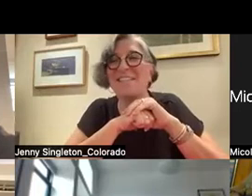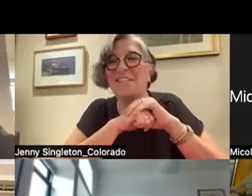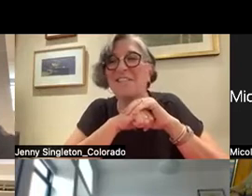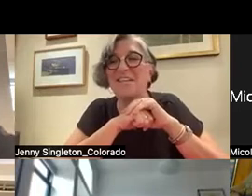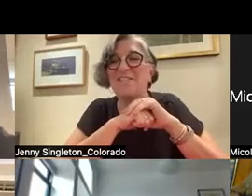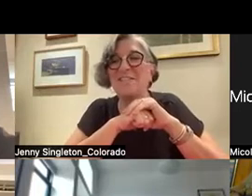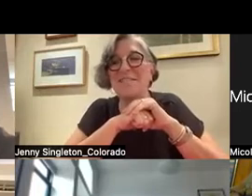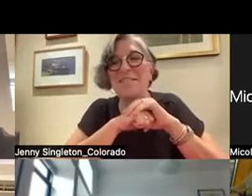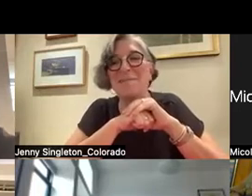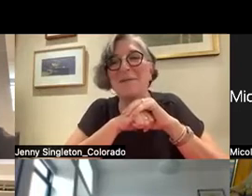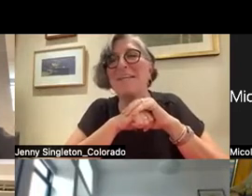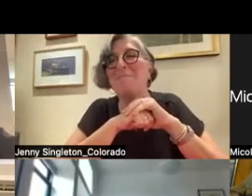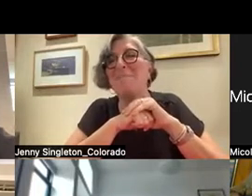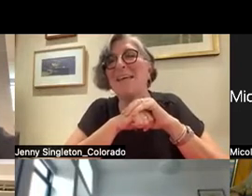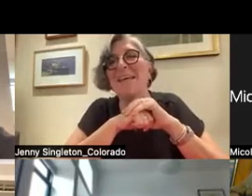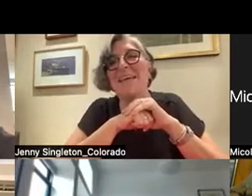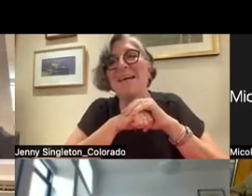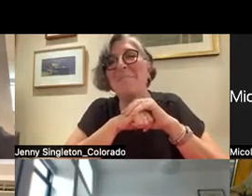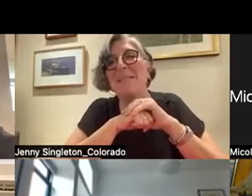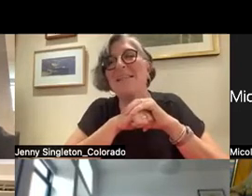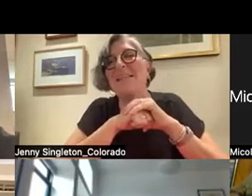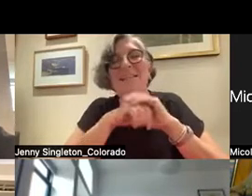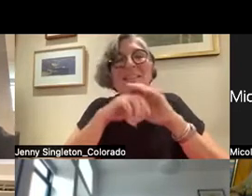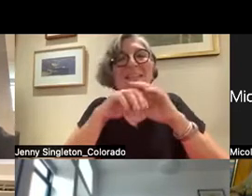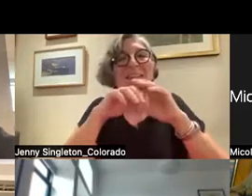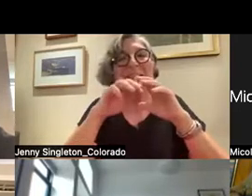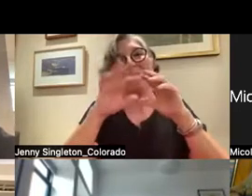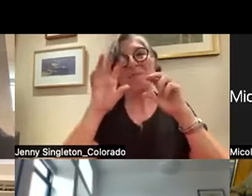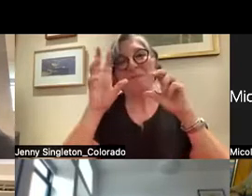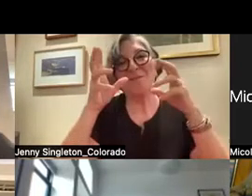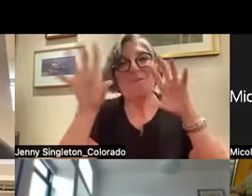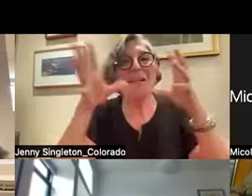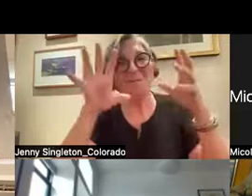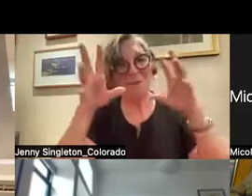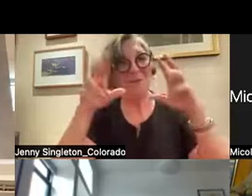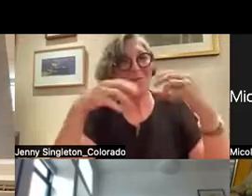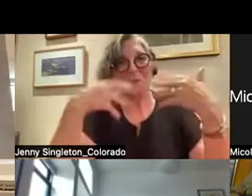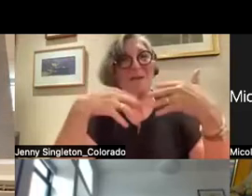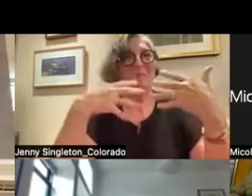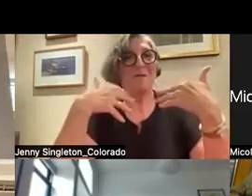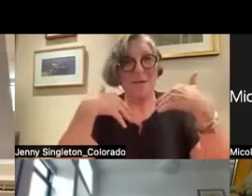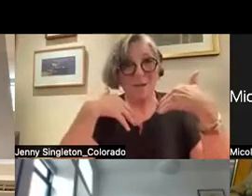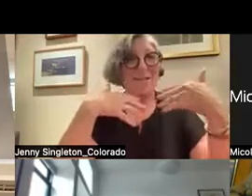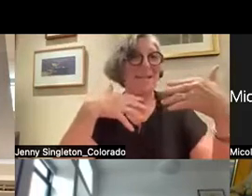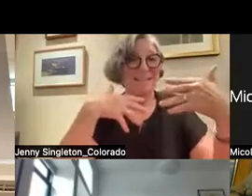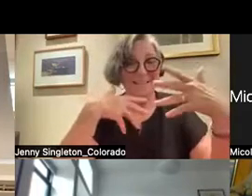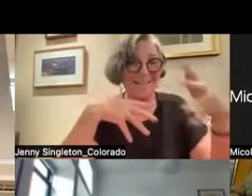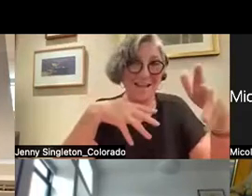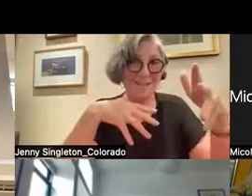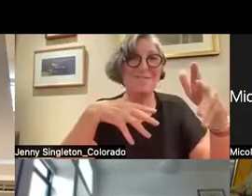So it's a little hard to go into in detail, but there's two kinds of code switching, one for